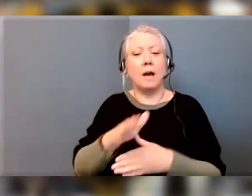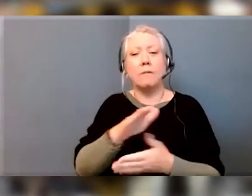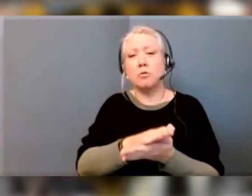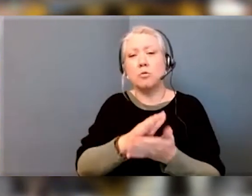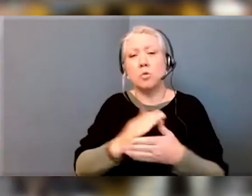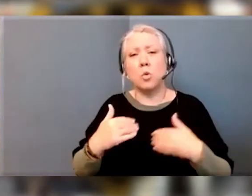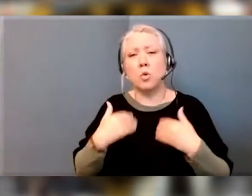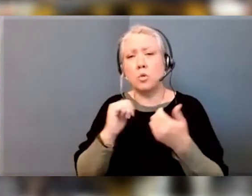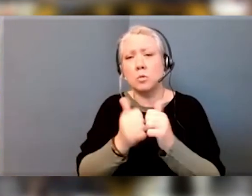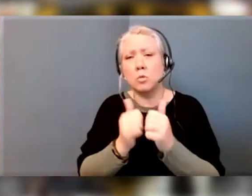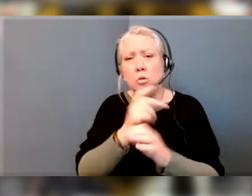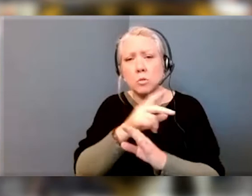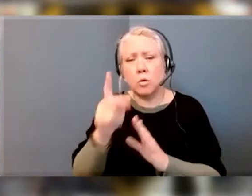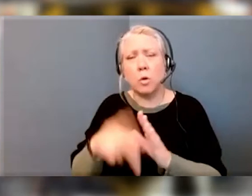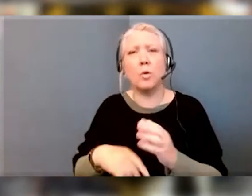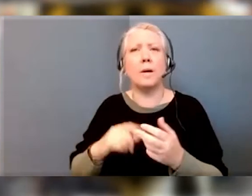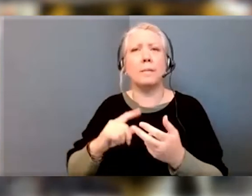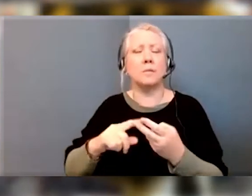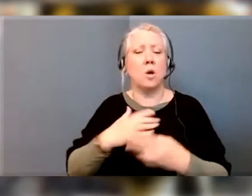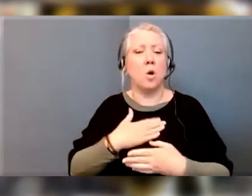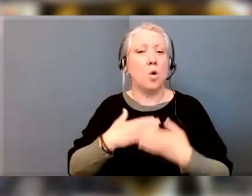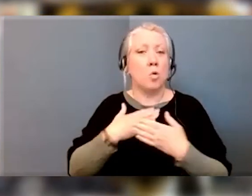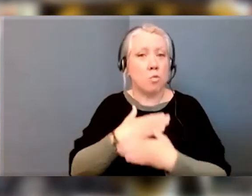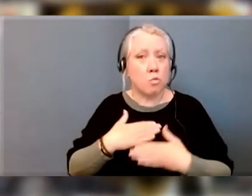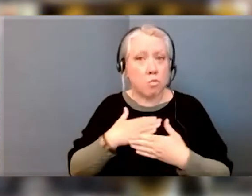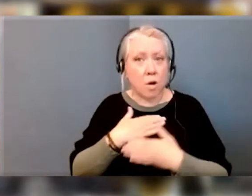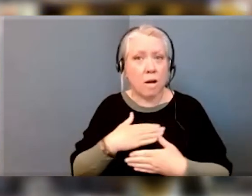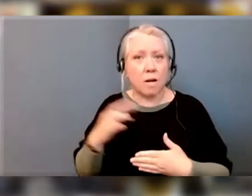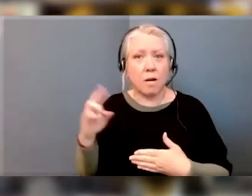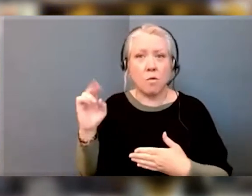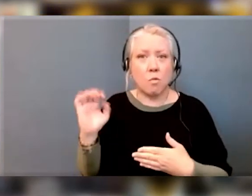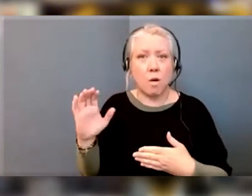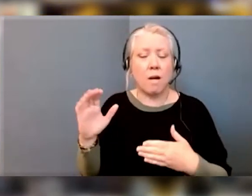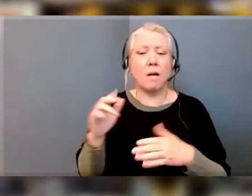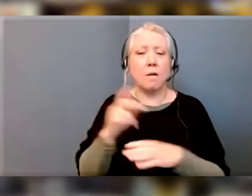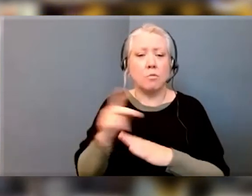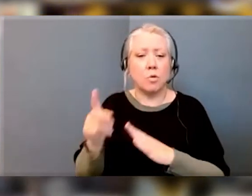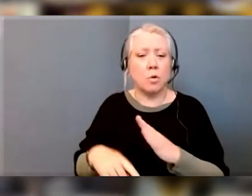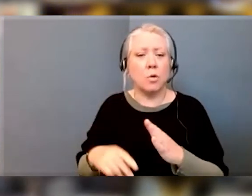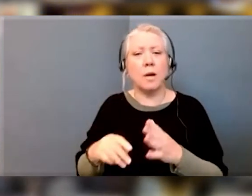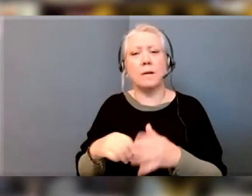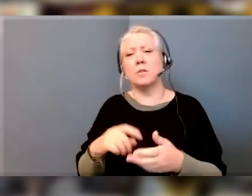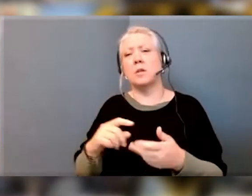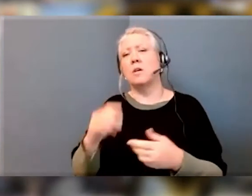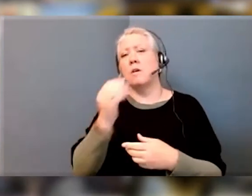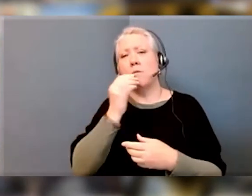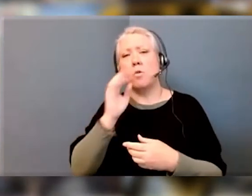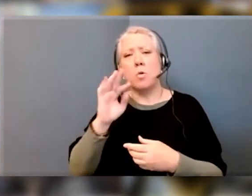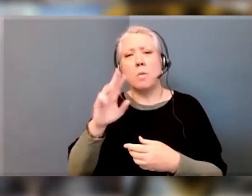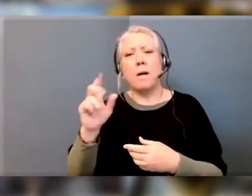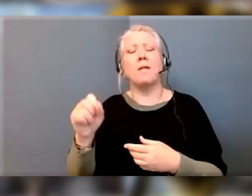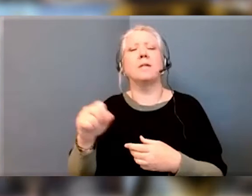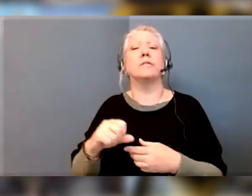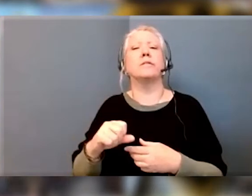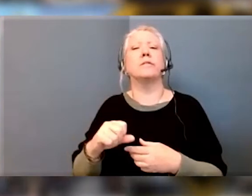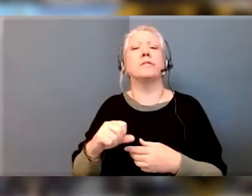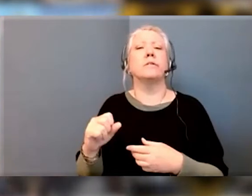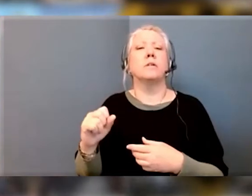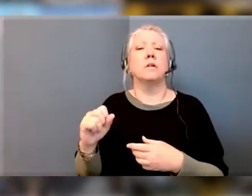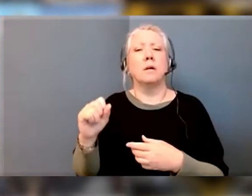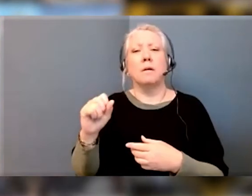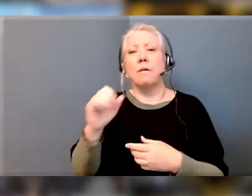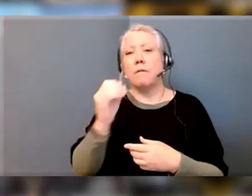sports programs, recreation programs, food banks, pantries, etc. So if we go to the next